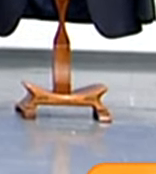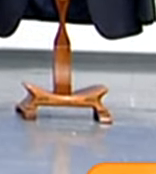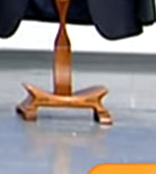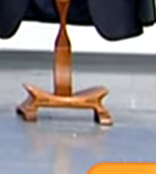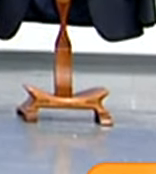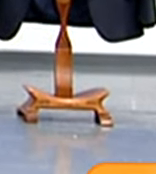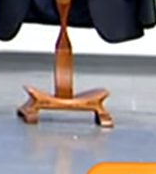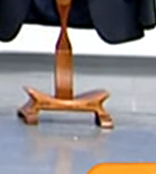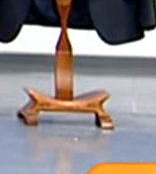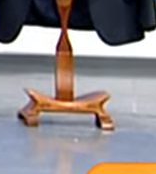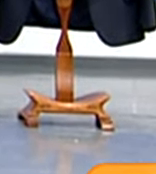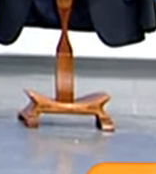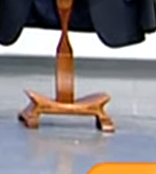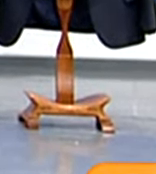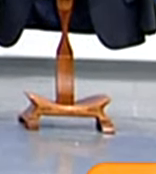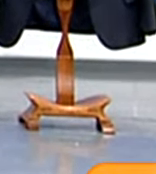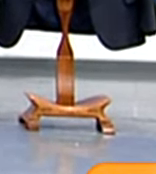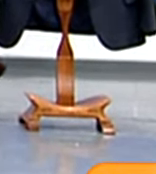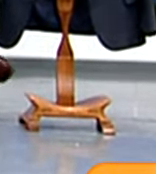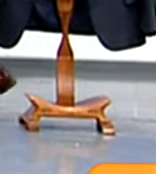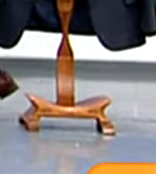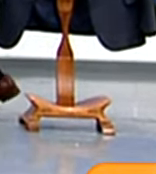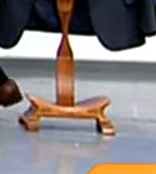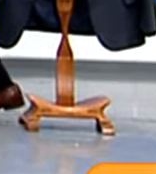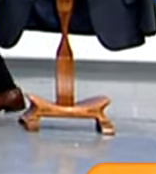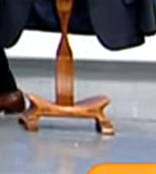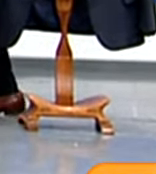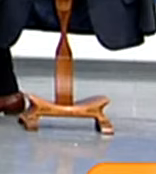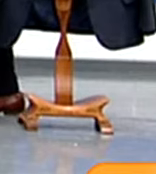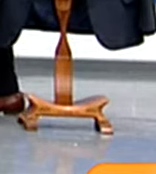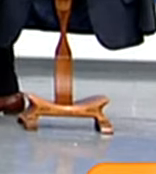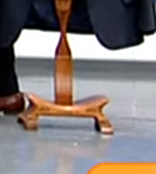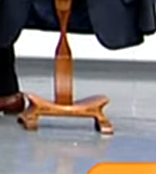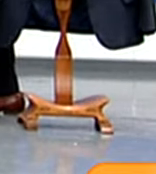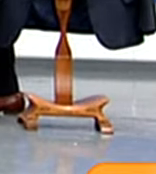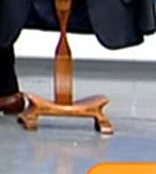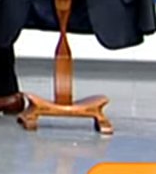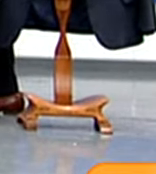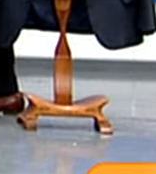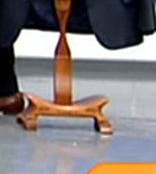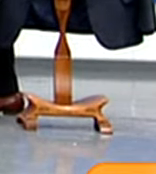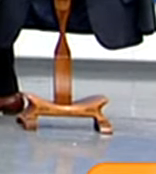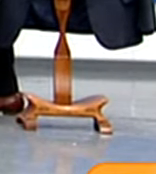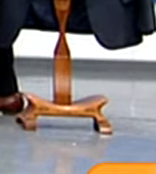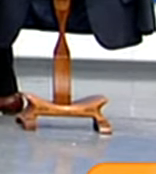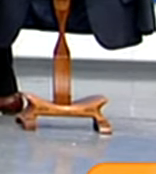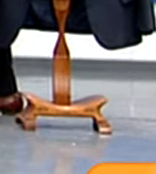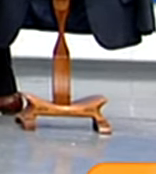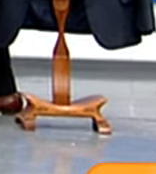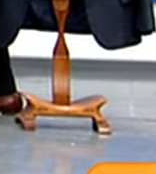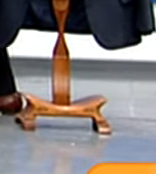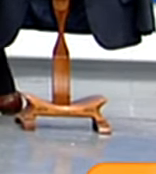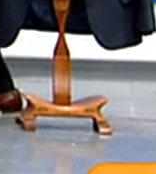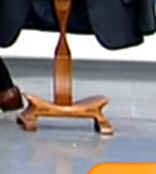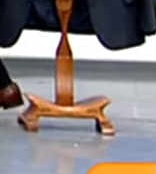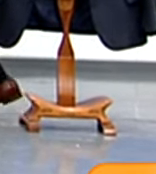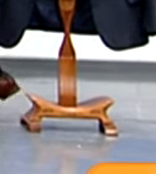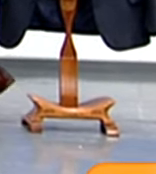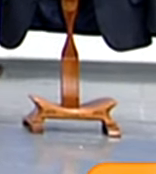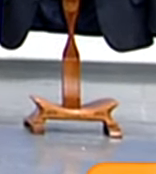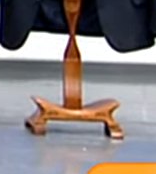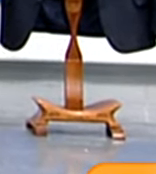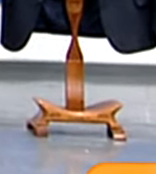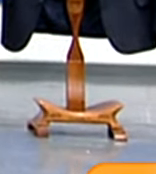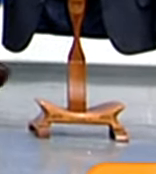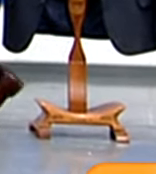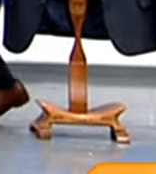It is untenable to do nothing. Then he's right on the issue of land. So what we have done as part of